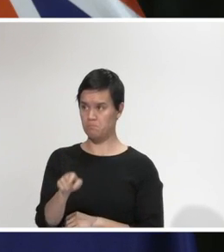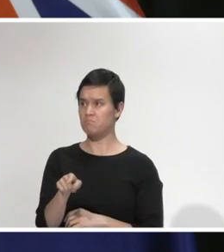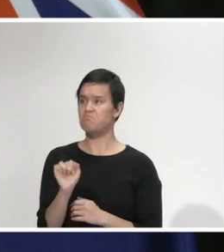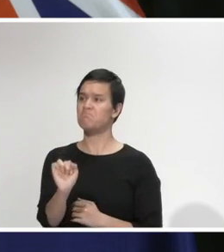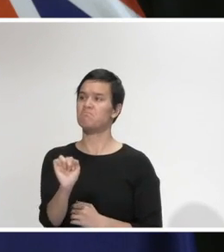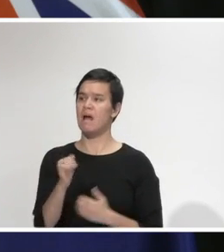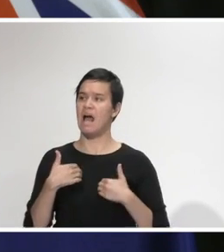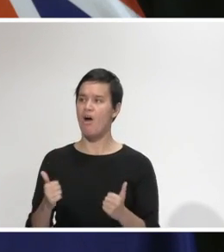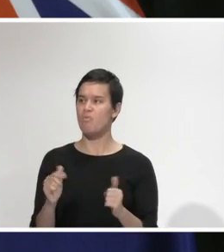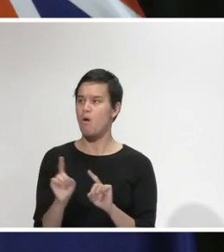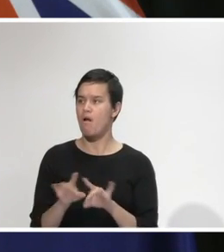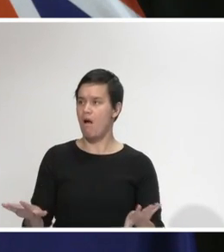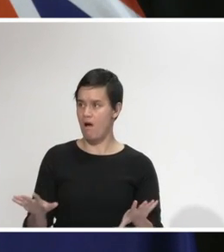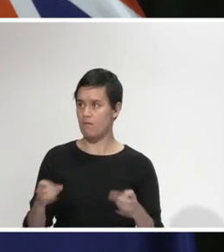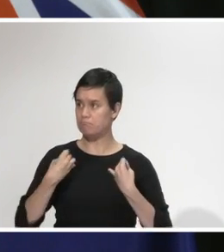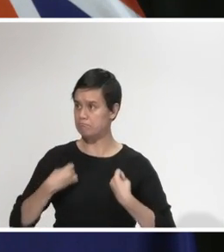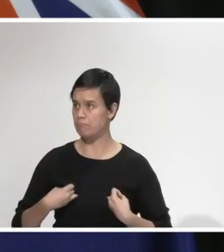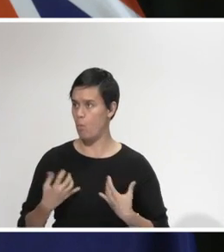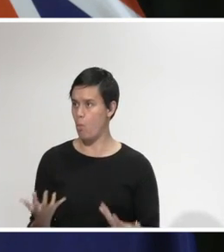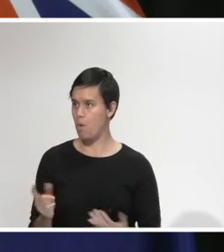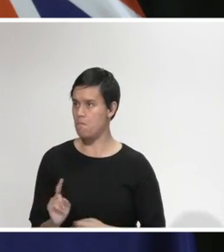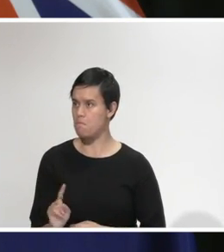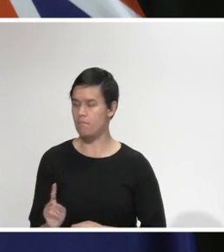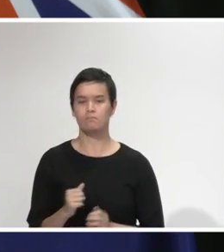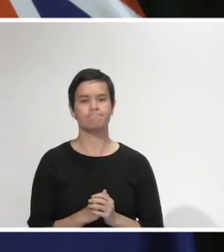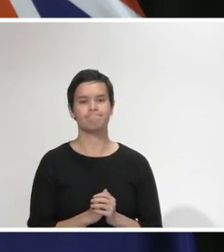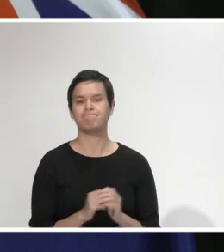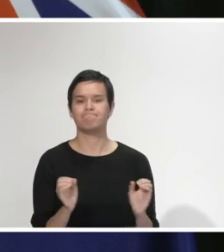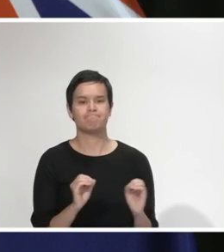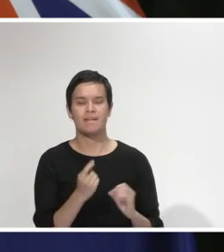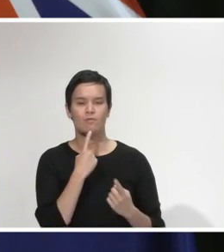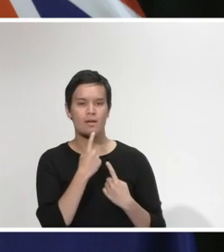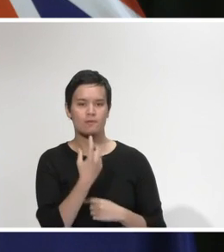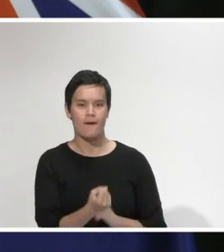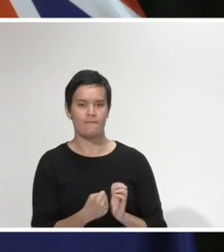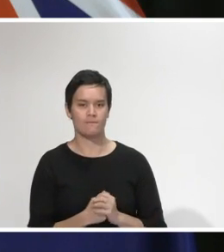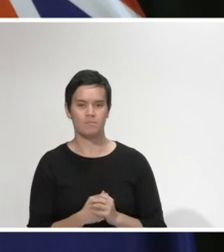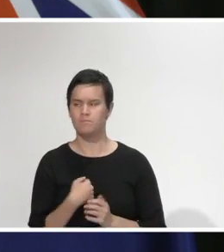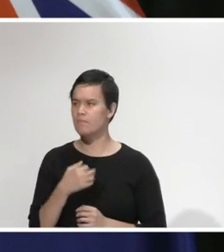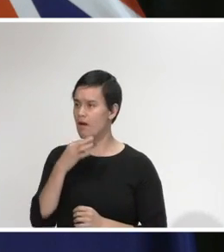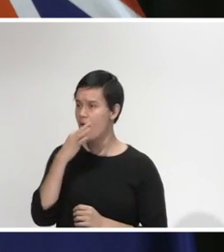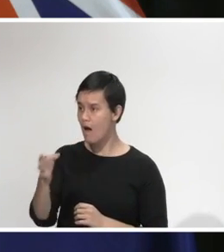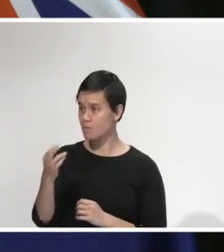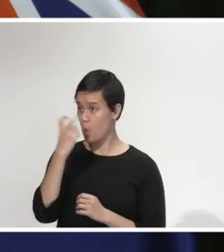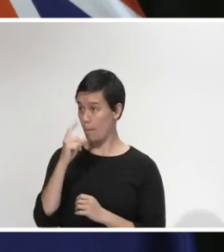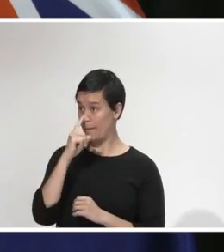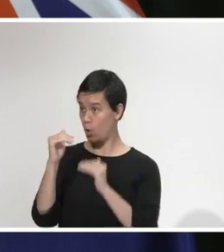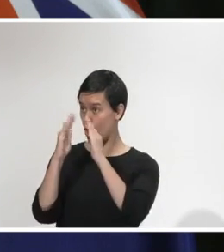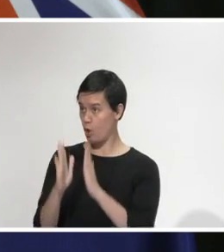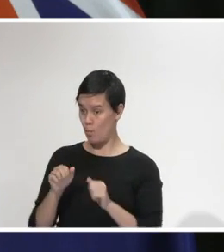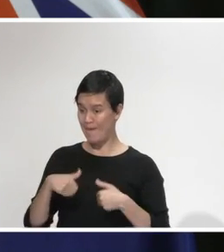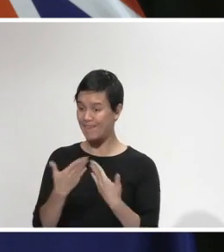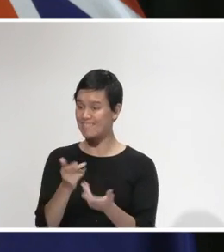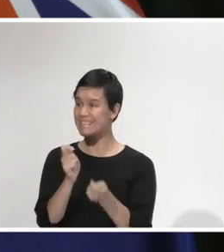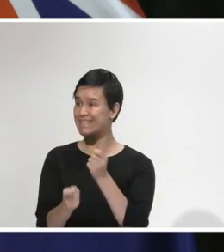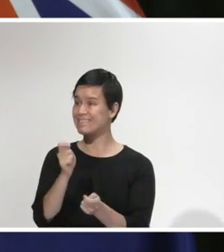sorry. Just a follow-up question. Will you be providing rest homes with testing kits? Not testing kits per